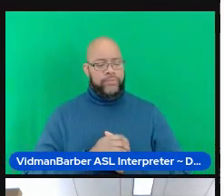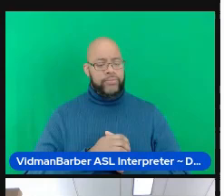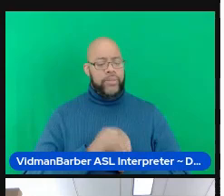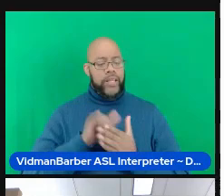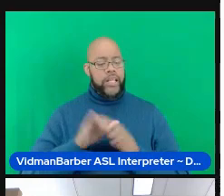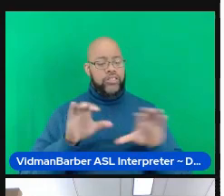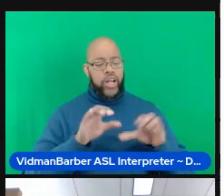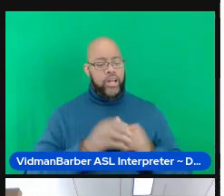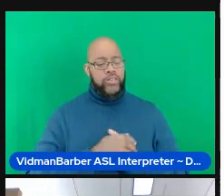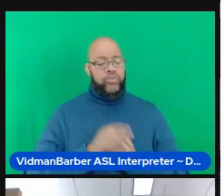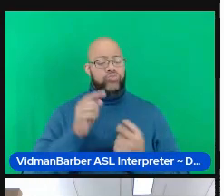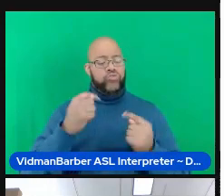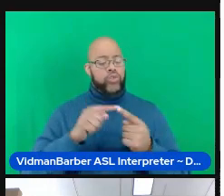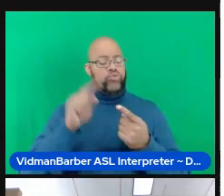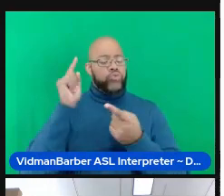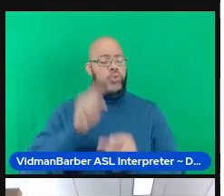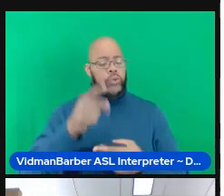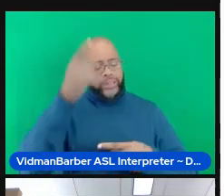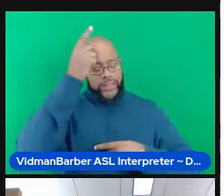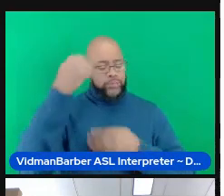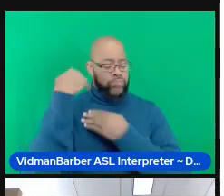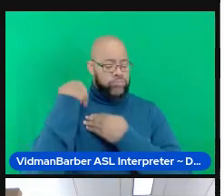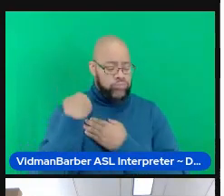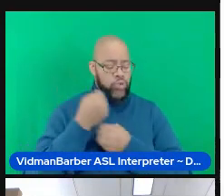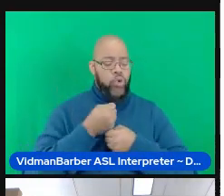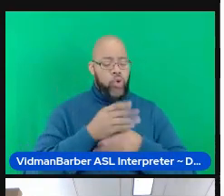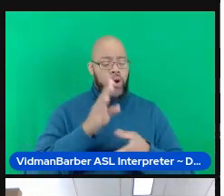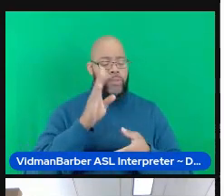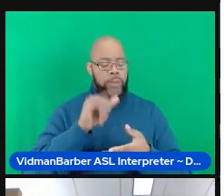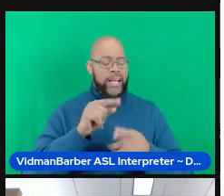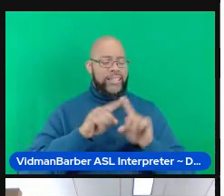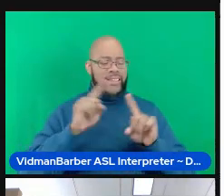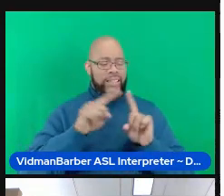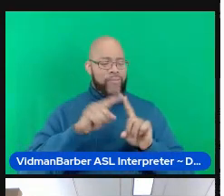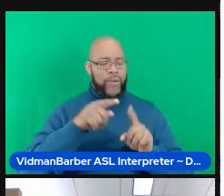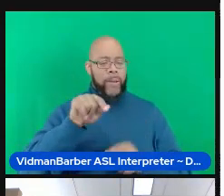done to reduce the disease burden caused by infectious pathogens.